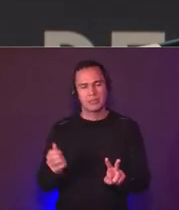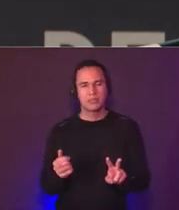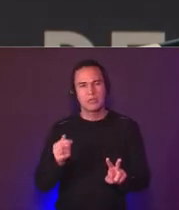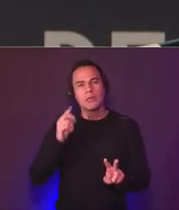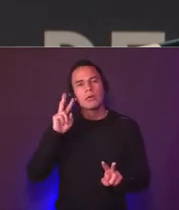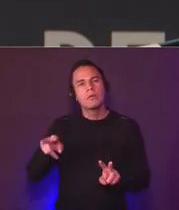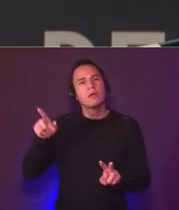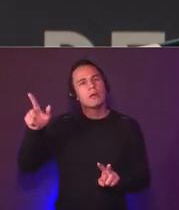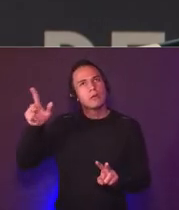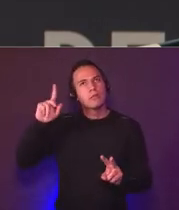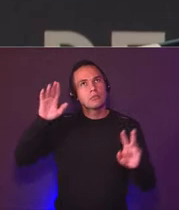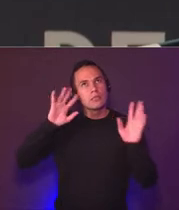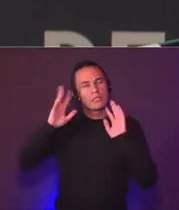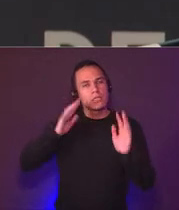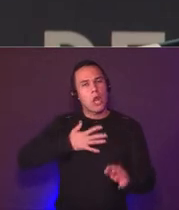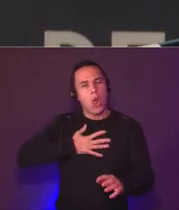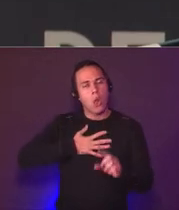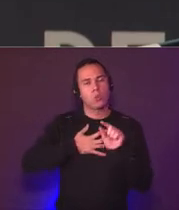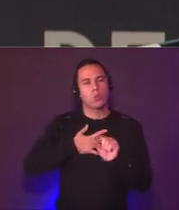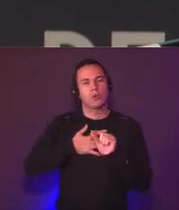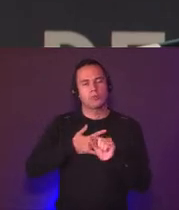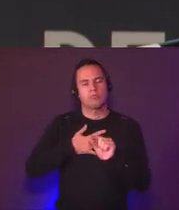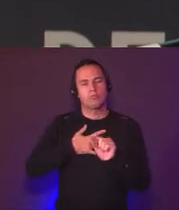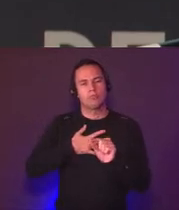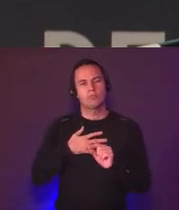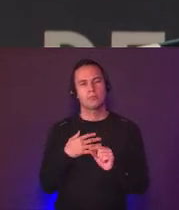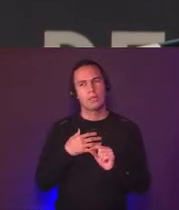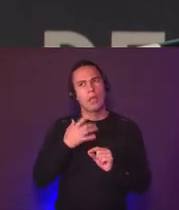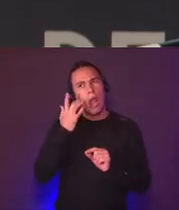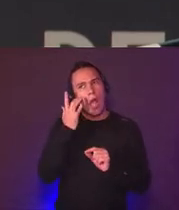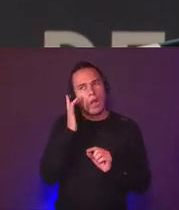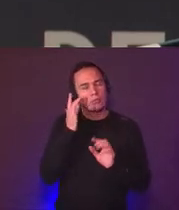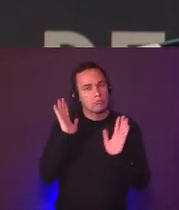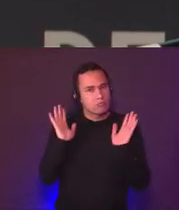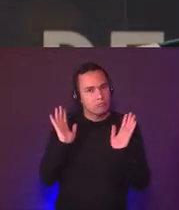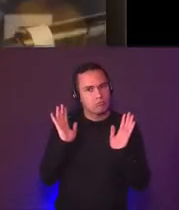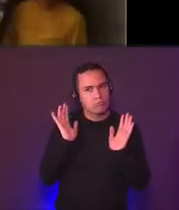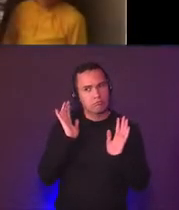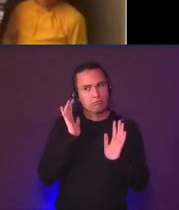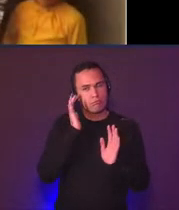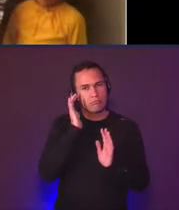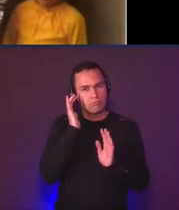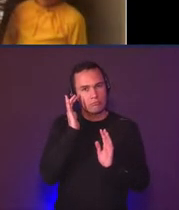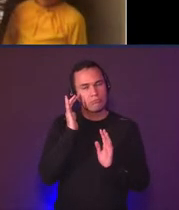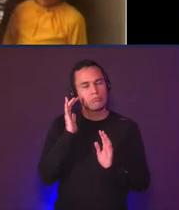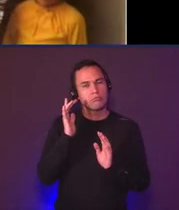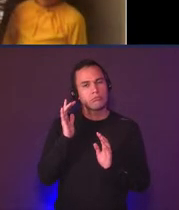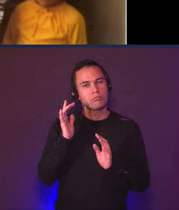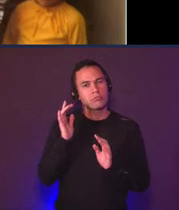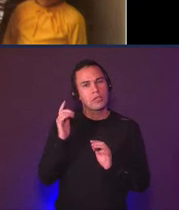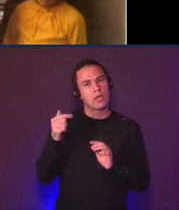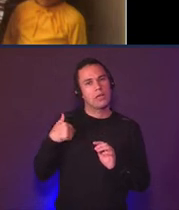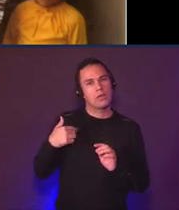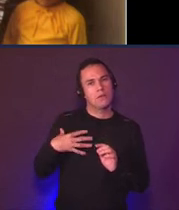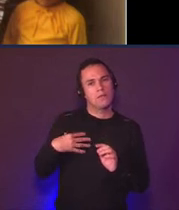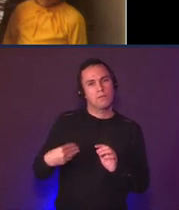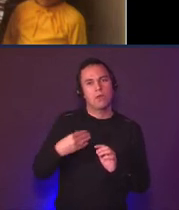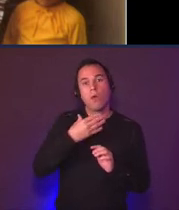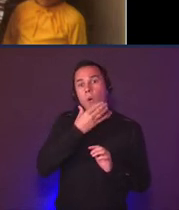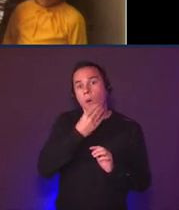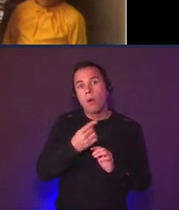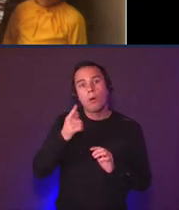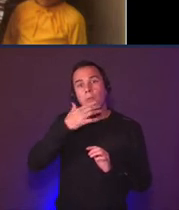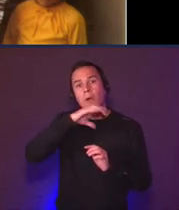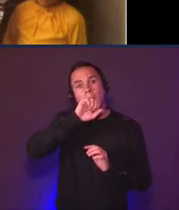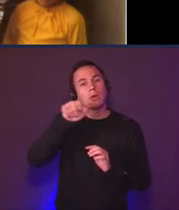that I may have been the son that my father never had because we have a lot of